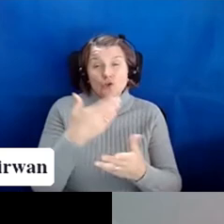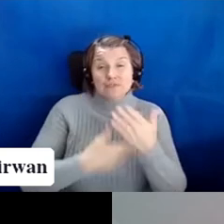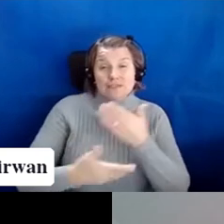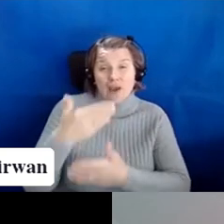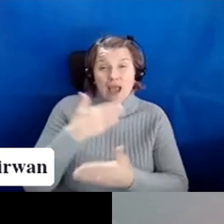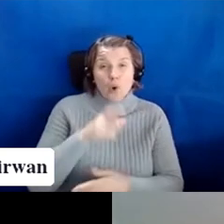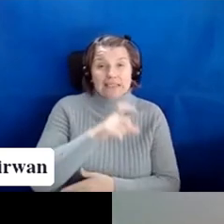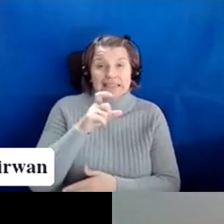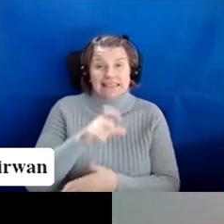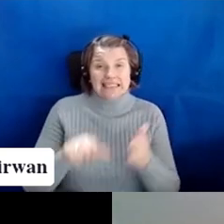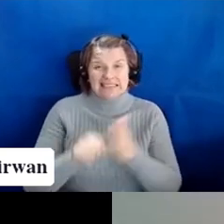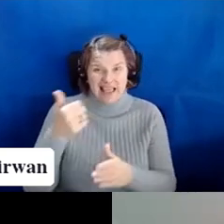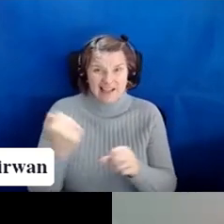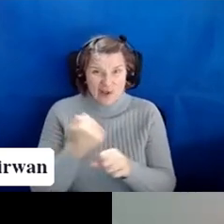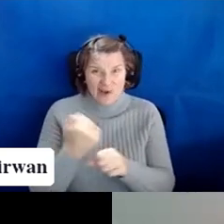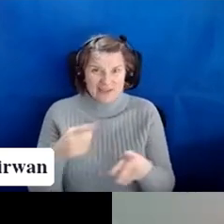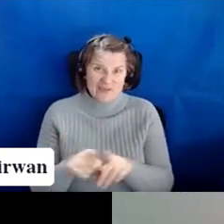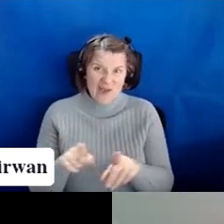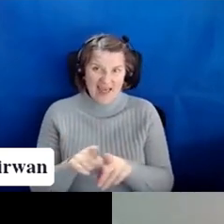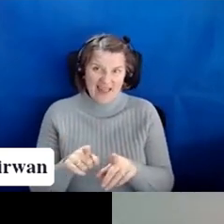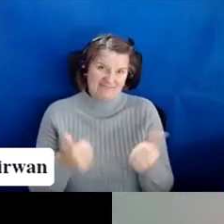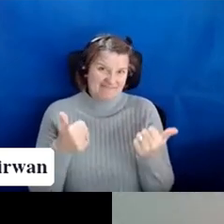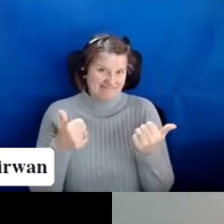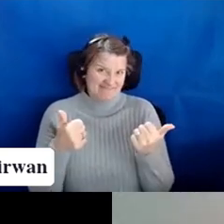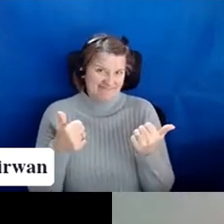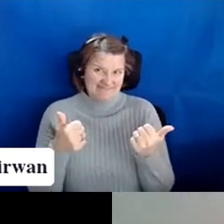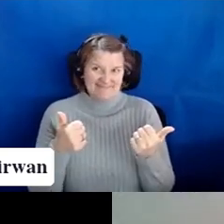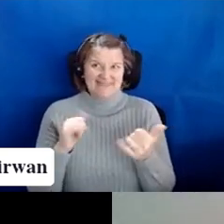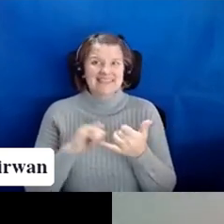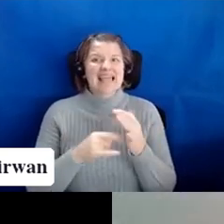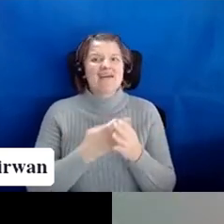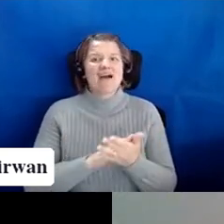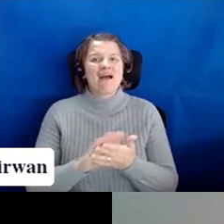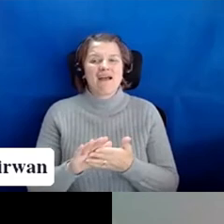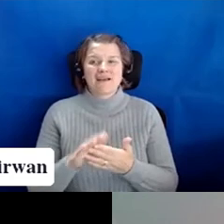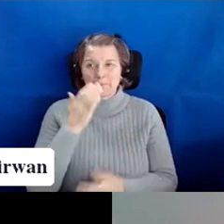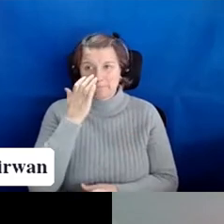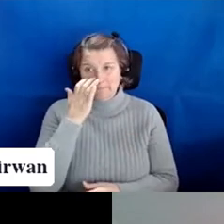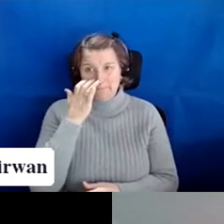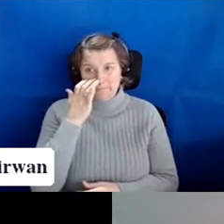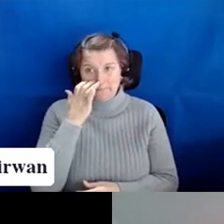CC Skills does. One of the great things it does. Sarah.